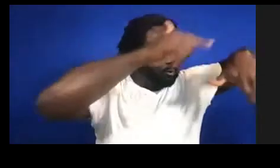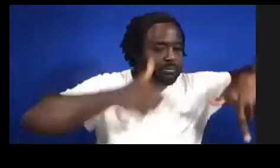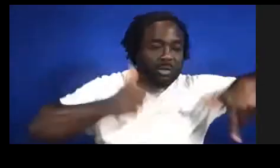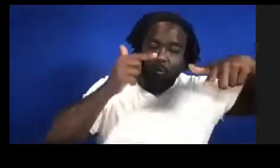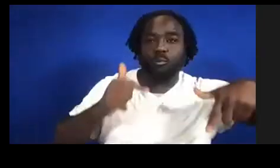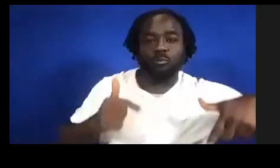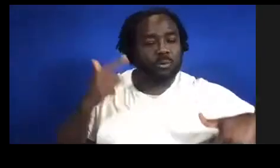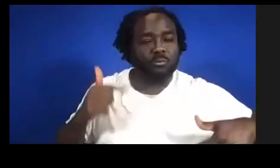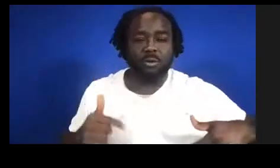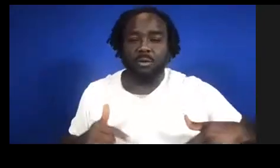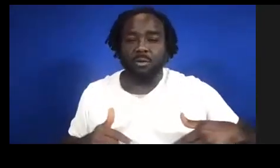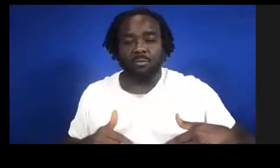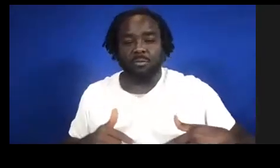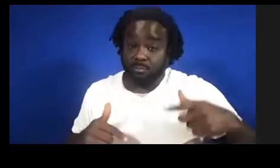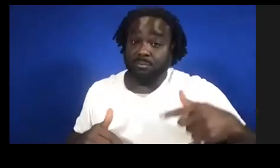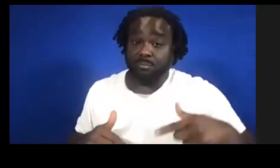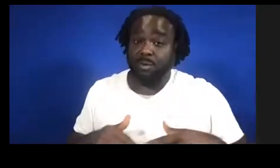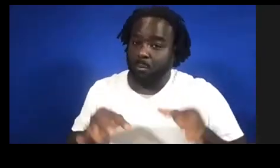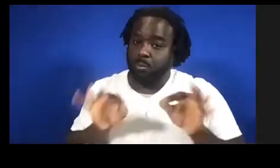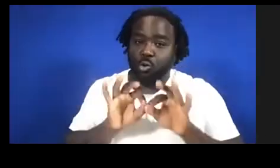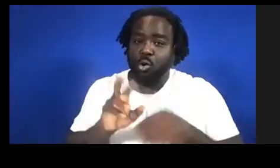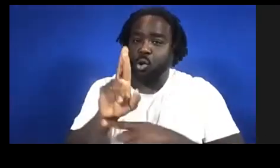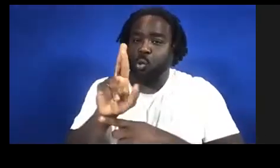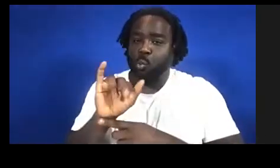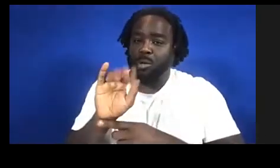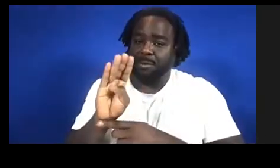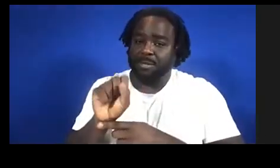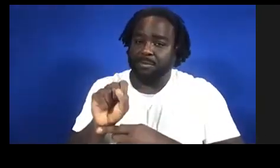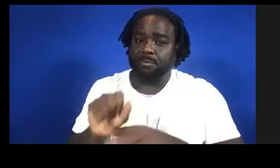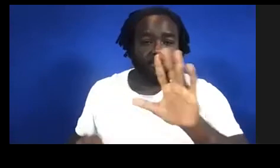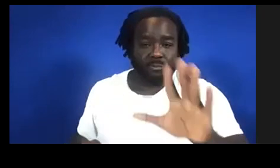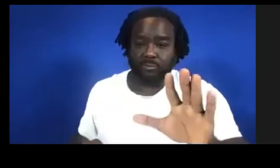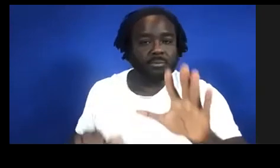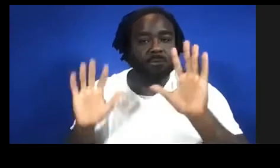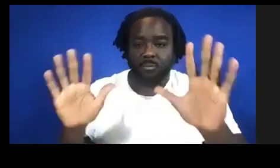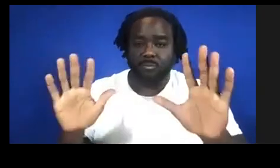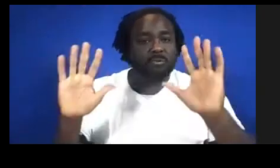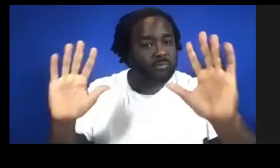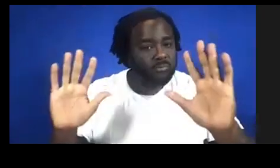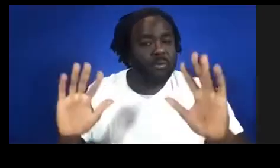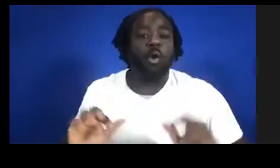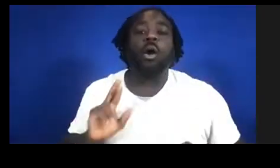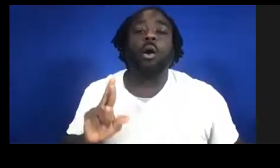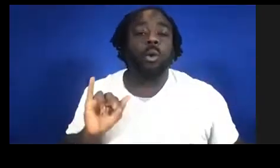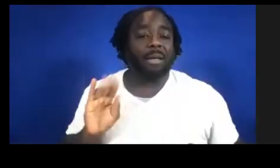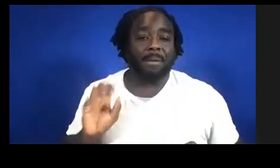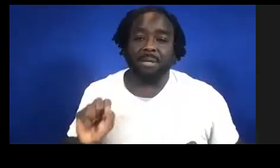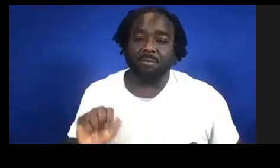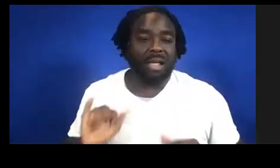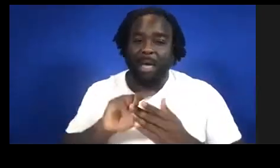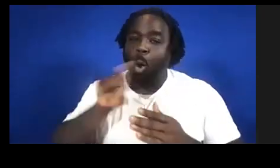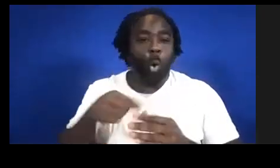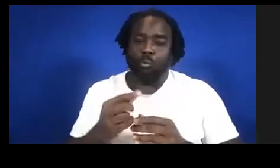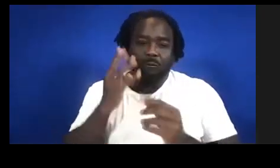And as soon as we on them ribs, we good. We real good. If you walk away from this show